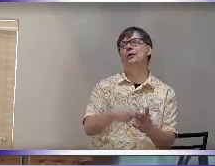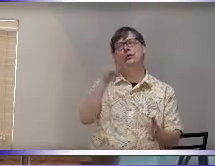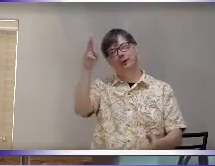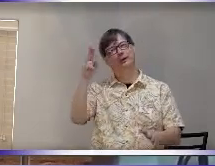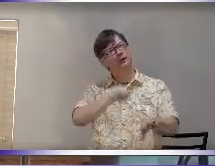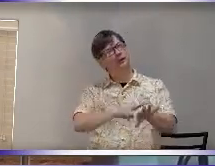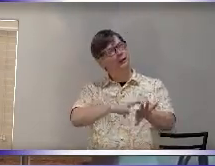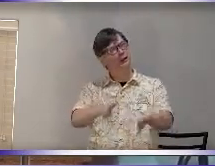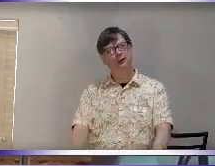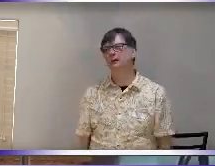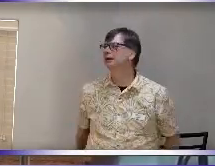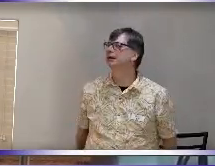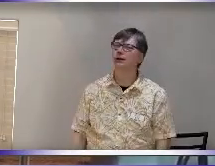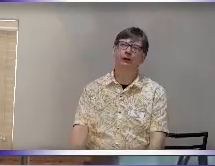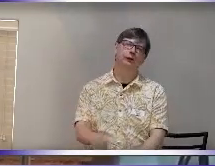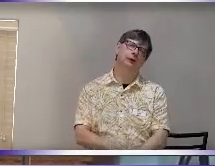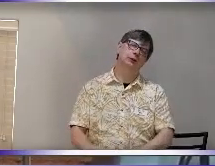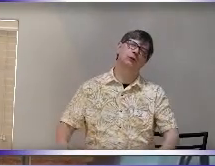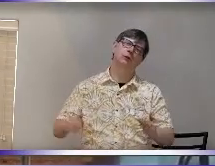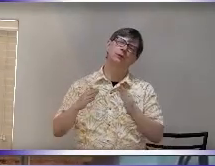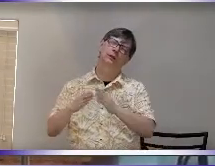They're rare now, right? That was so town and country.